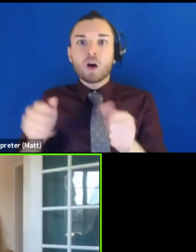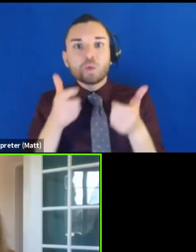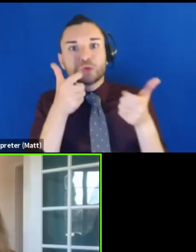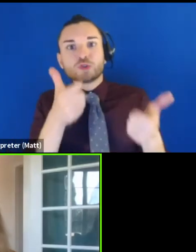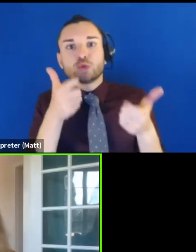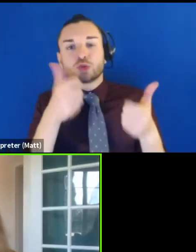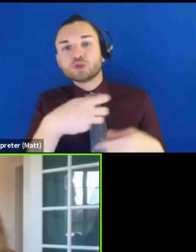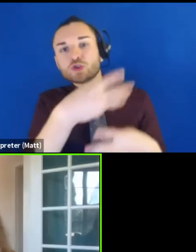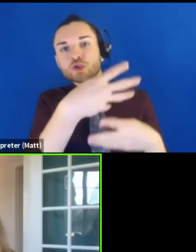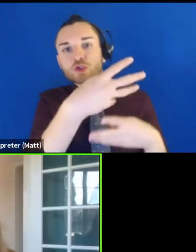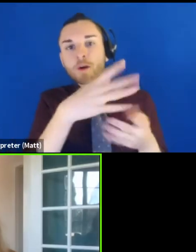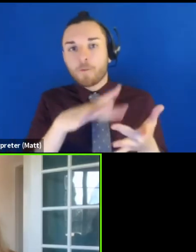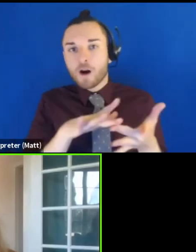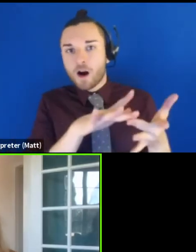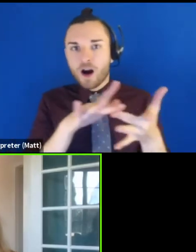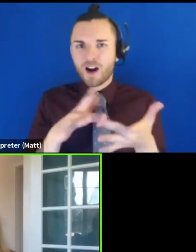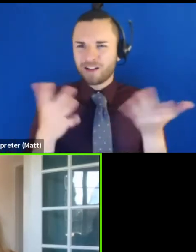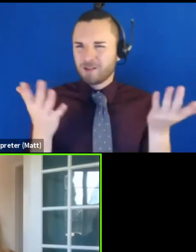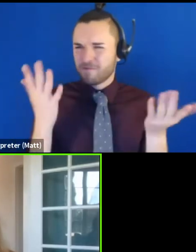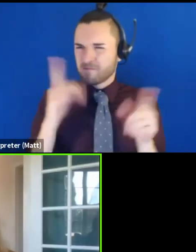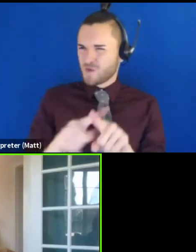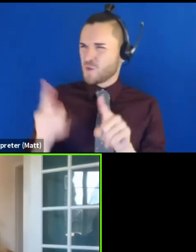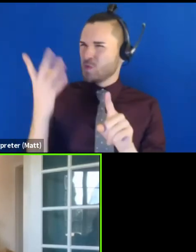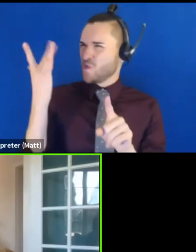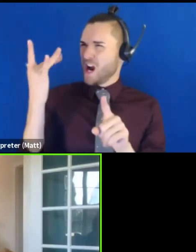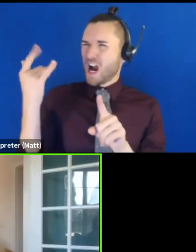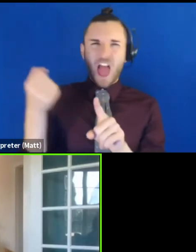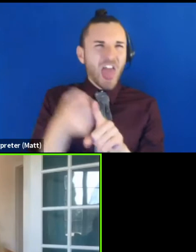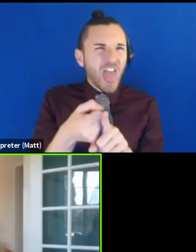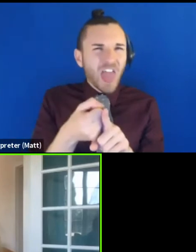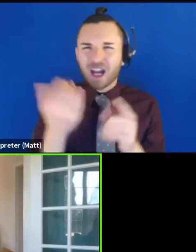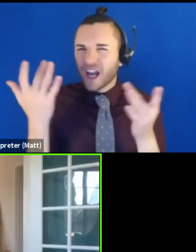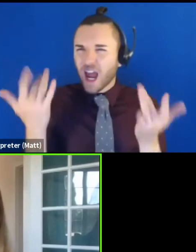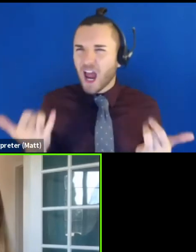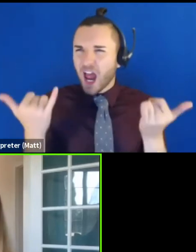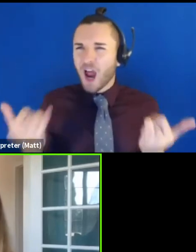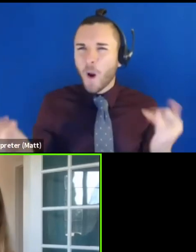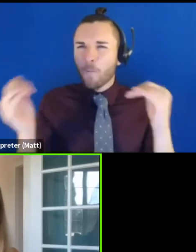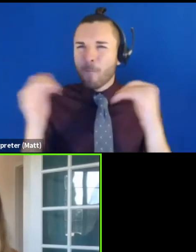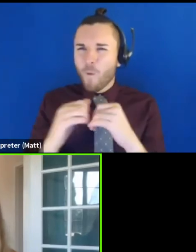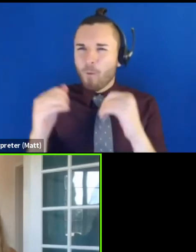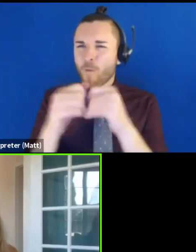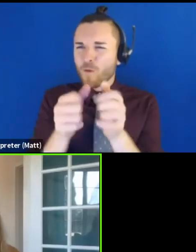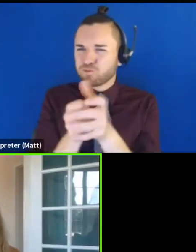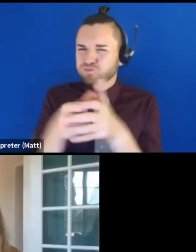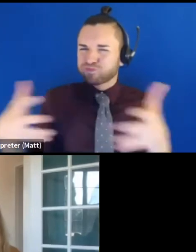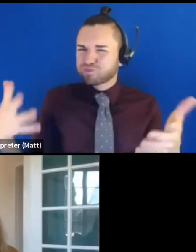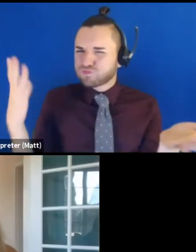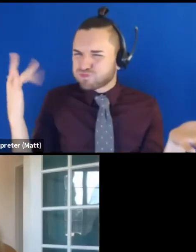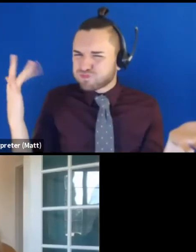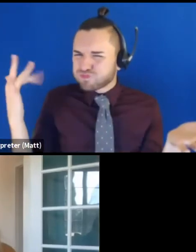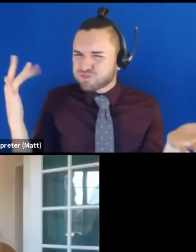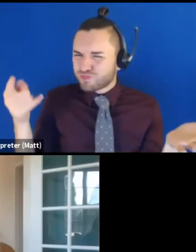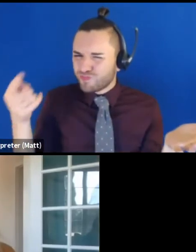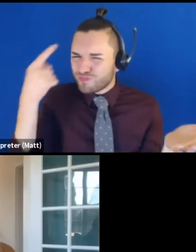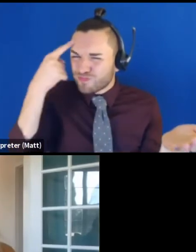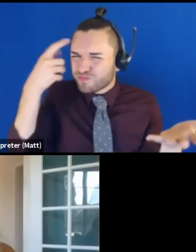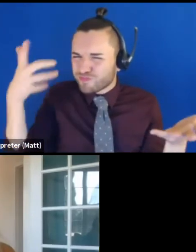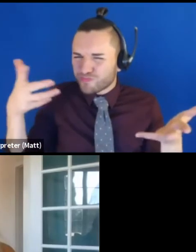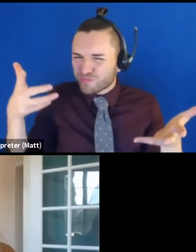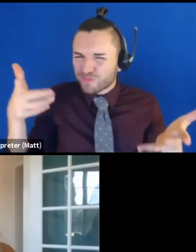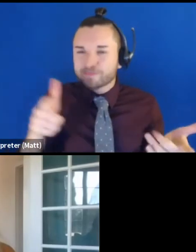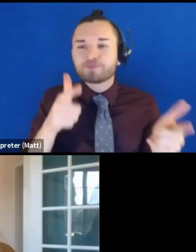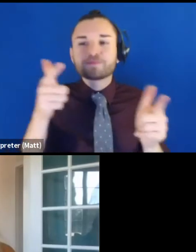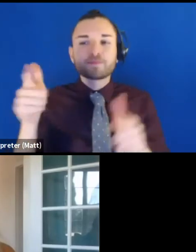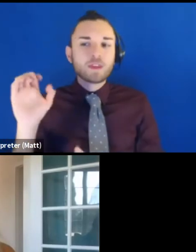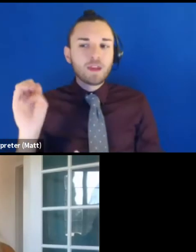But why now? Why this flood of shows right now? What is happening? Well, as I said, I think part of this is